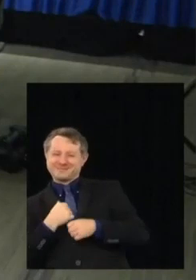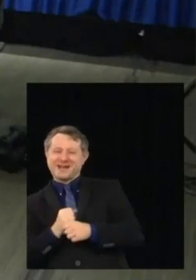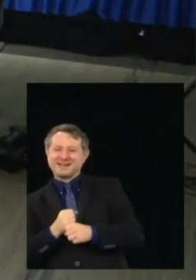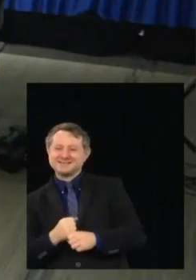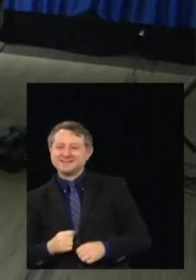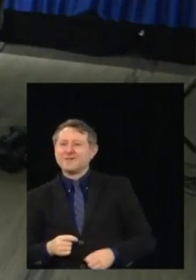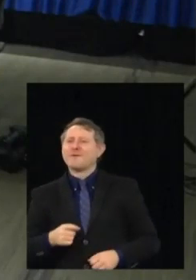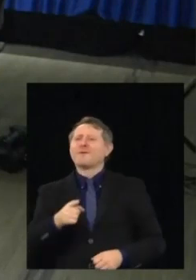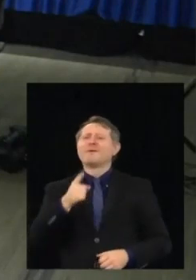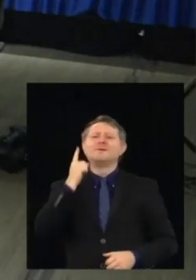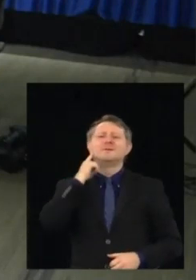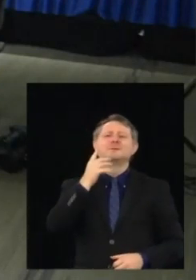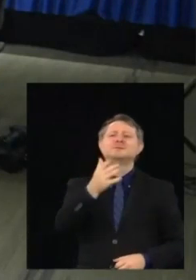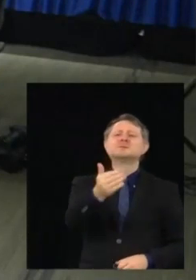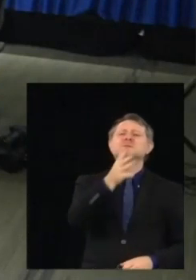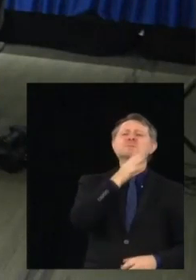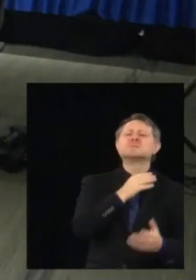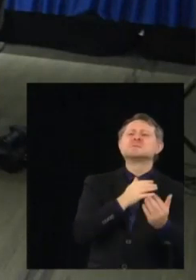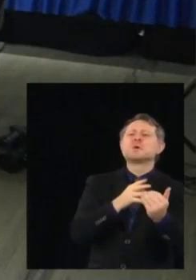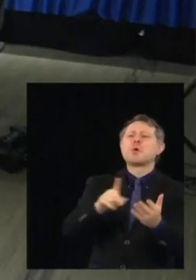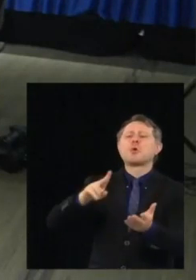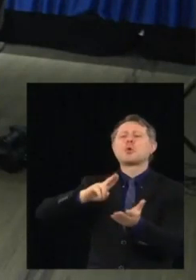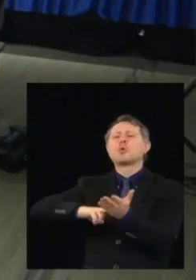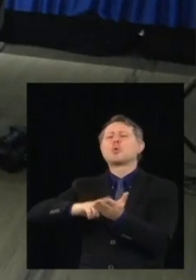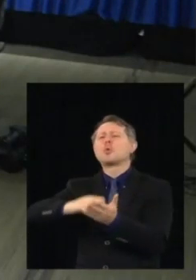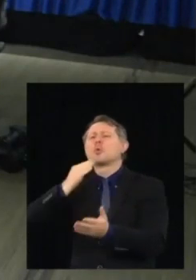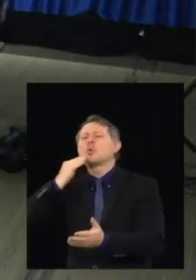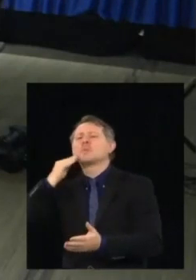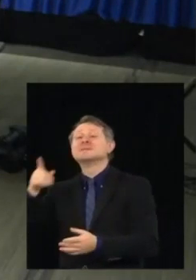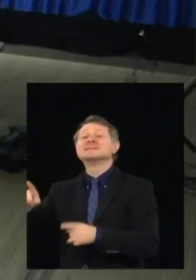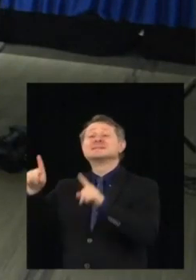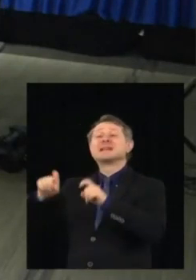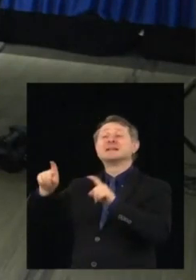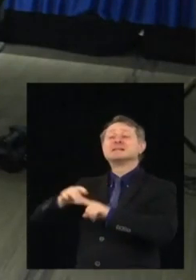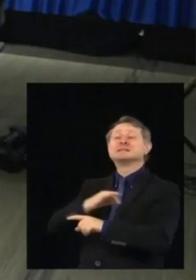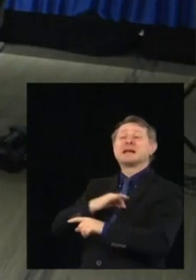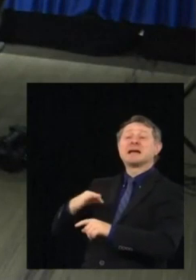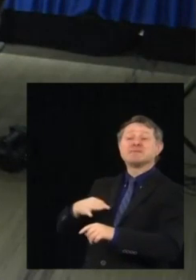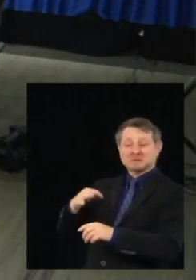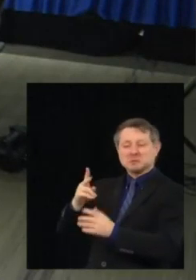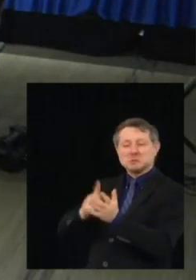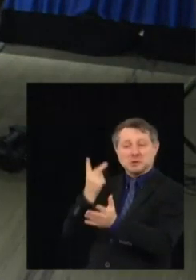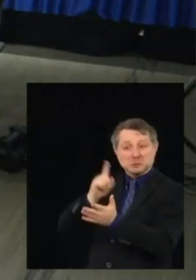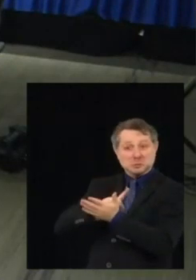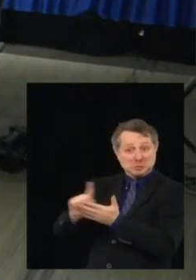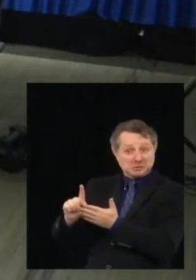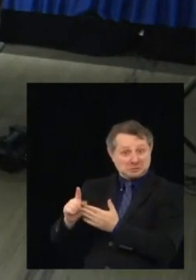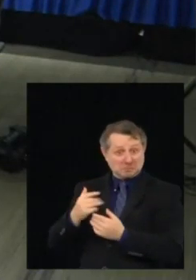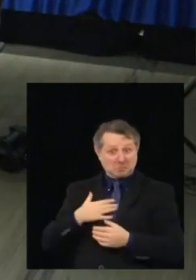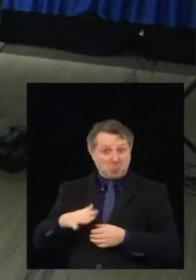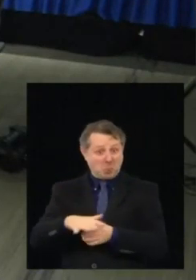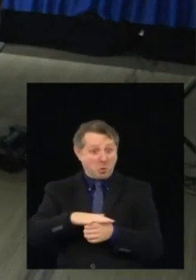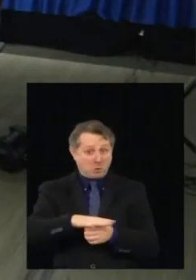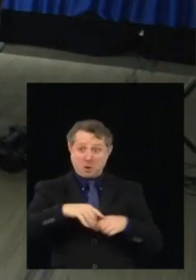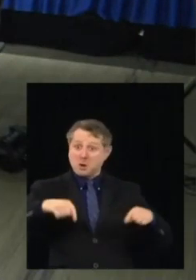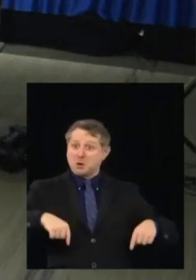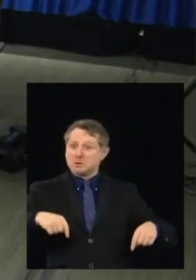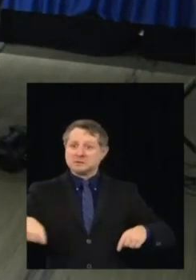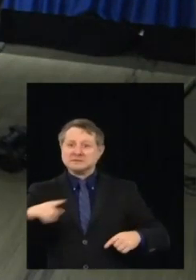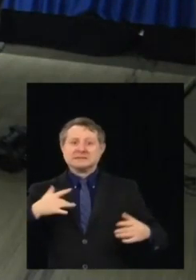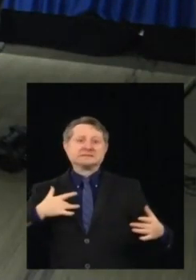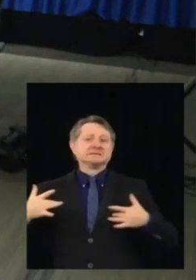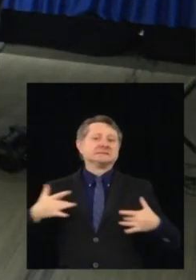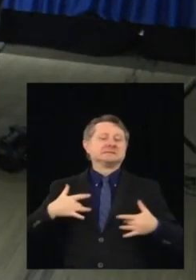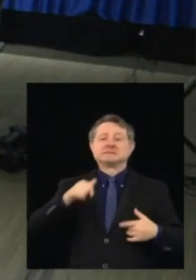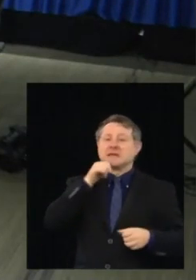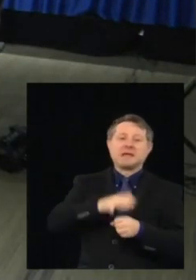homes to be testing employees 2 times a week, some local officials here expressed concern about not being able to have enough